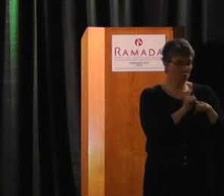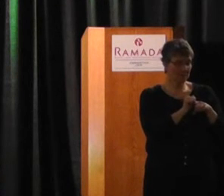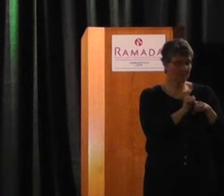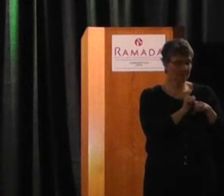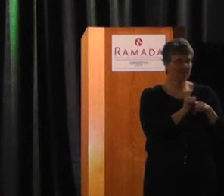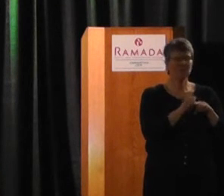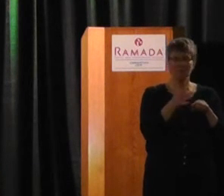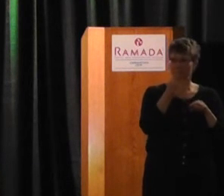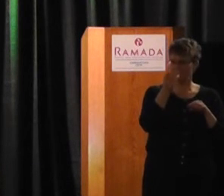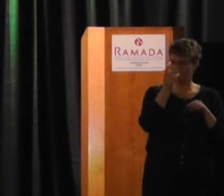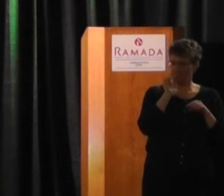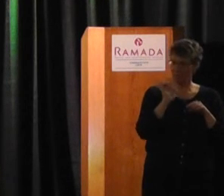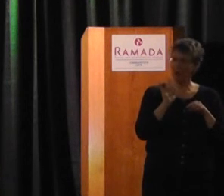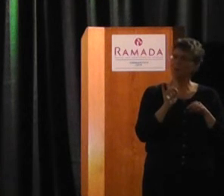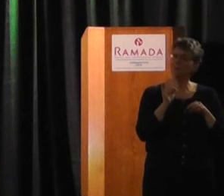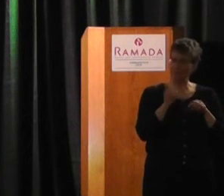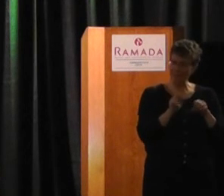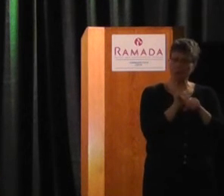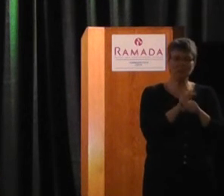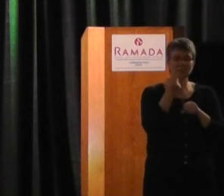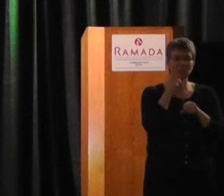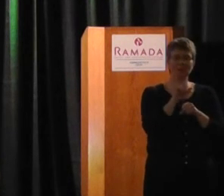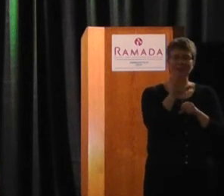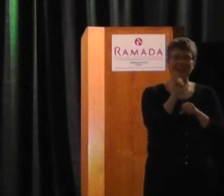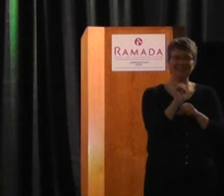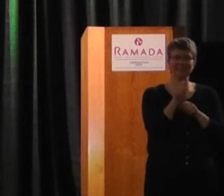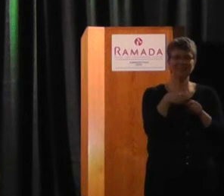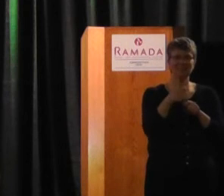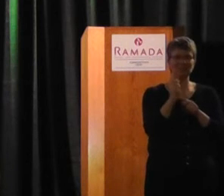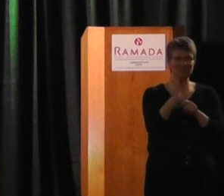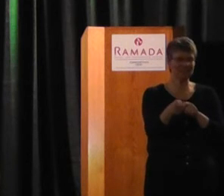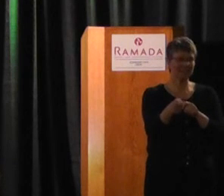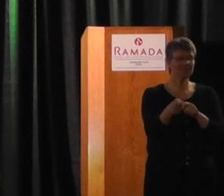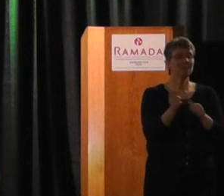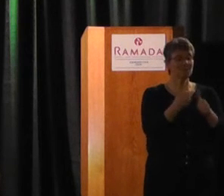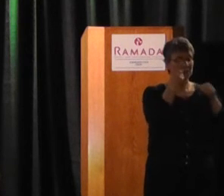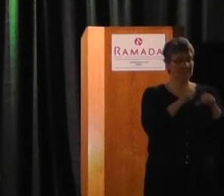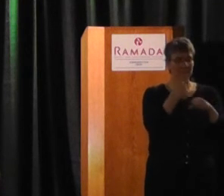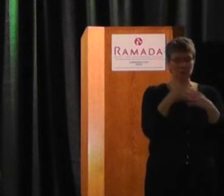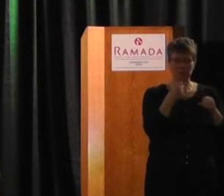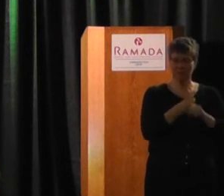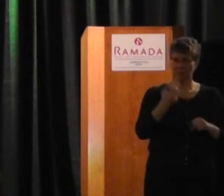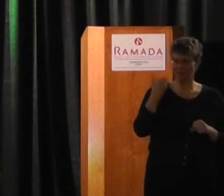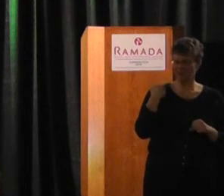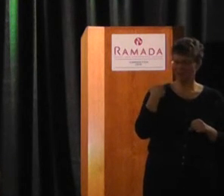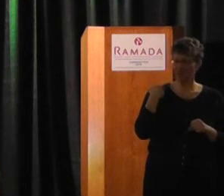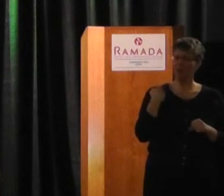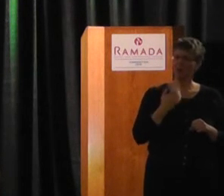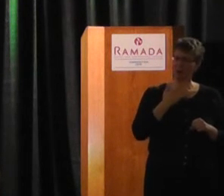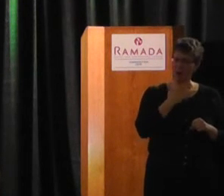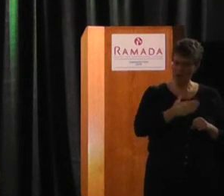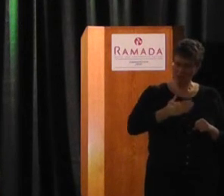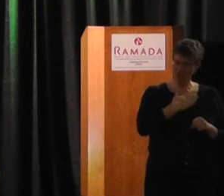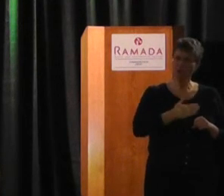here doing some ice fishing. I have to say that I did first time 2 years ago and really enjoyed